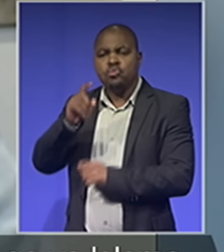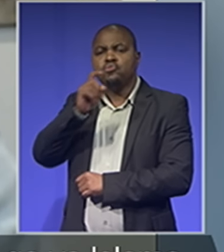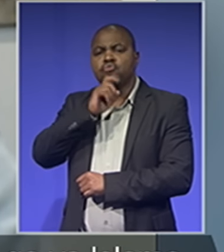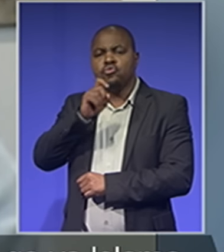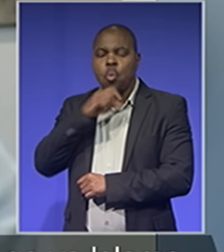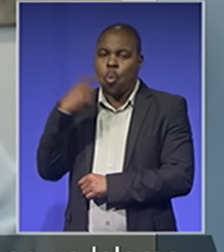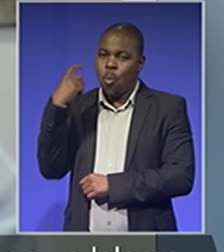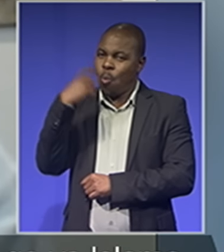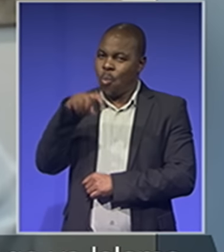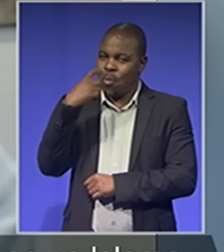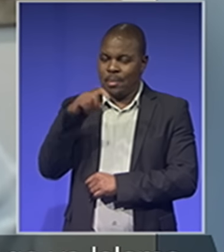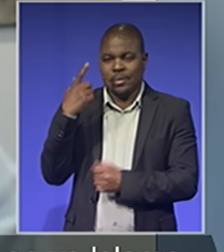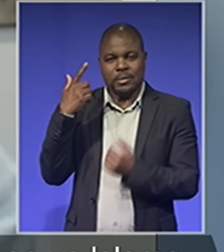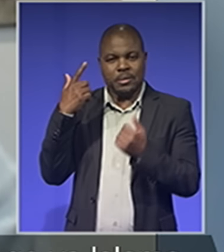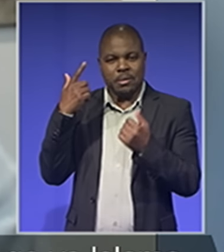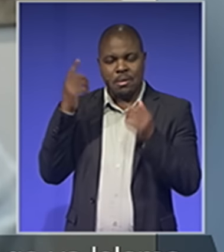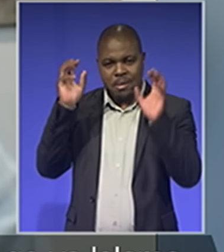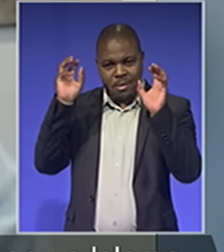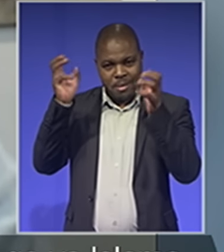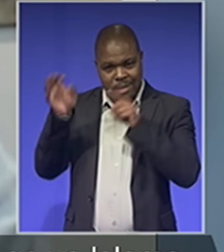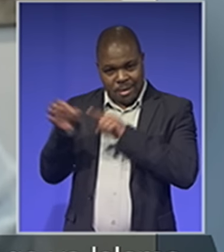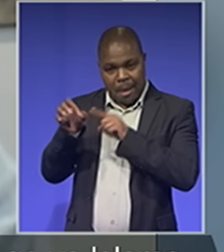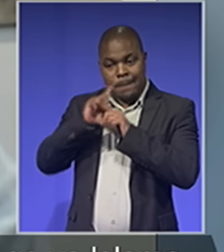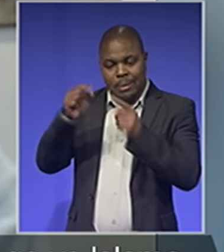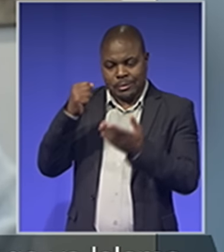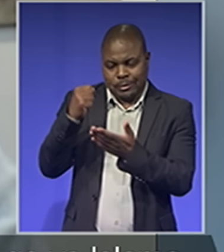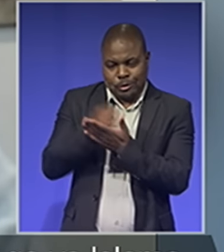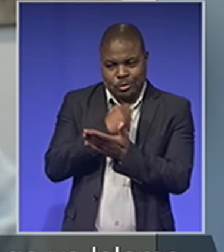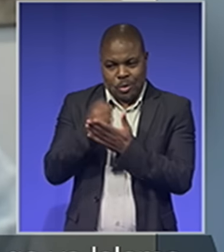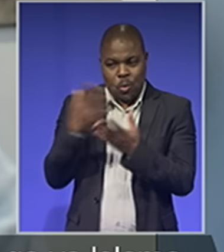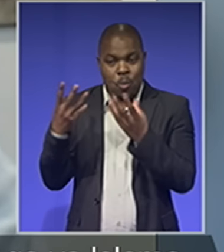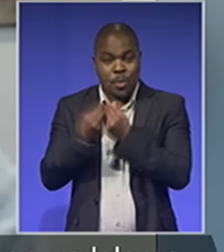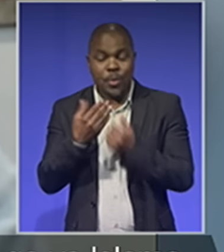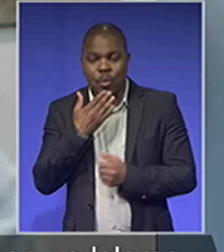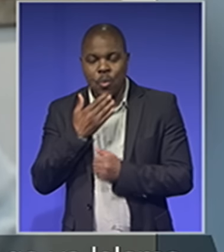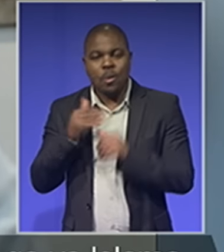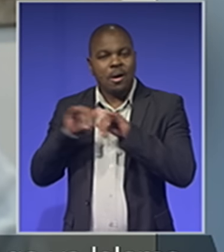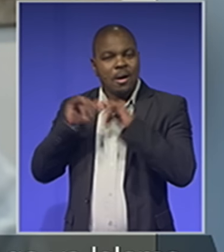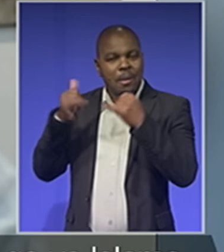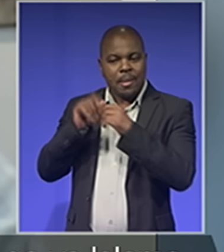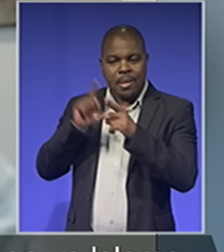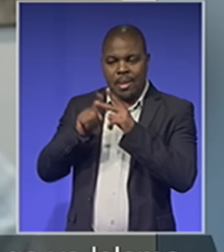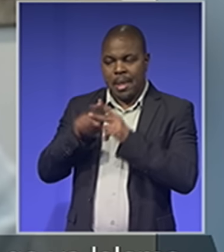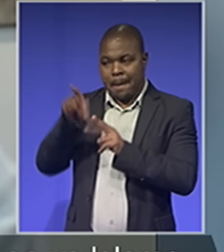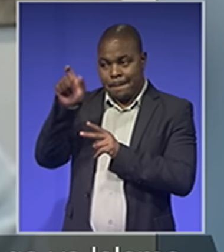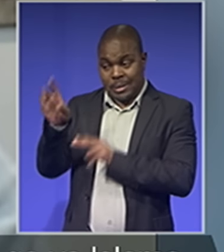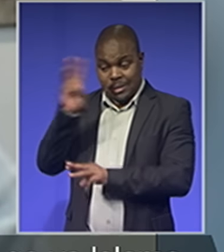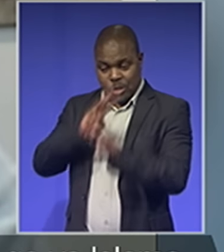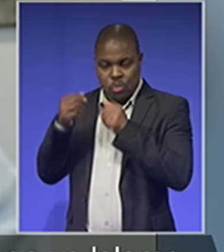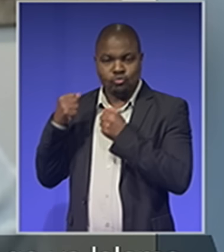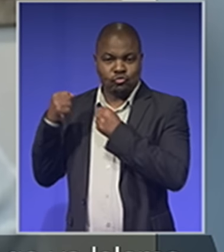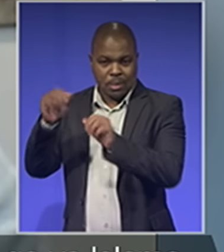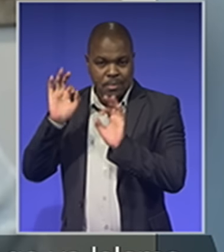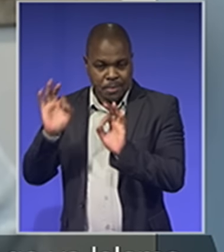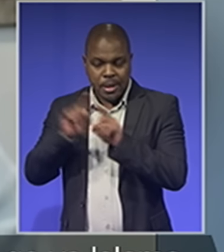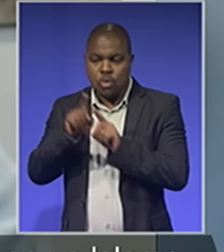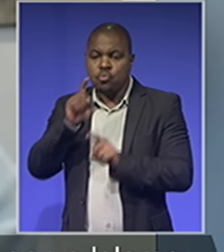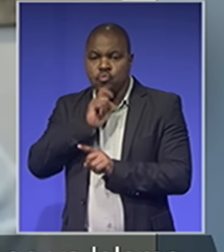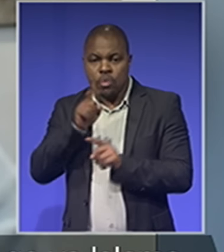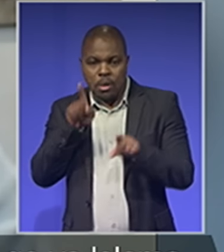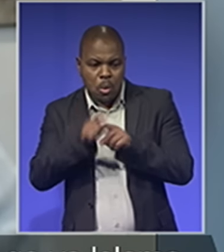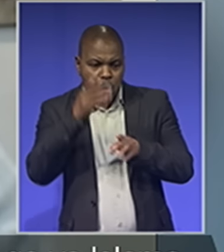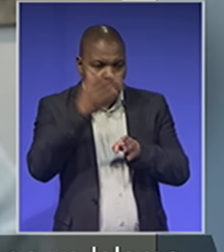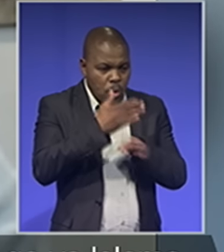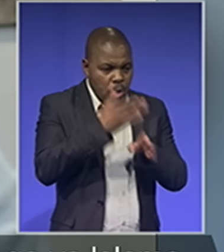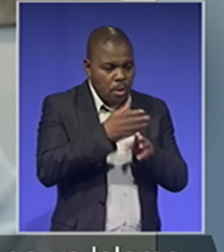rotating white lights, provided that the vehicle is registered to a security company and driven by a security officer and used in the context of the